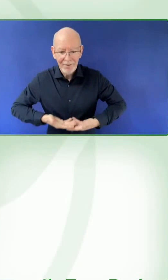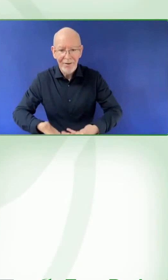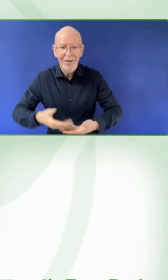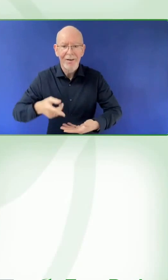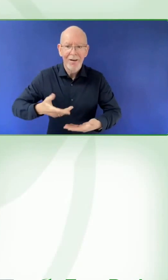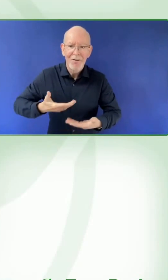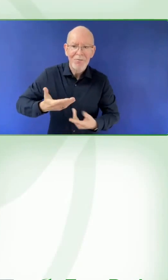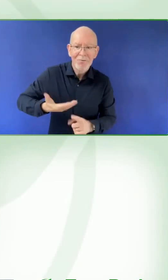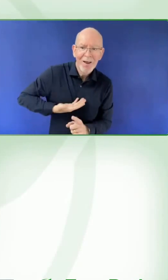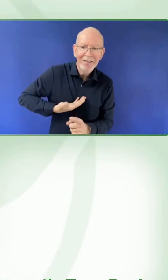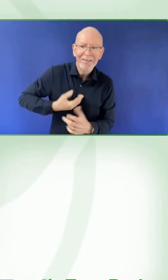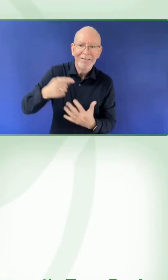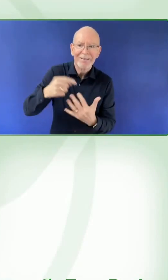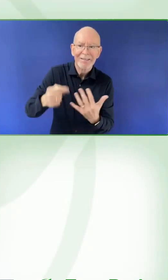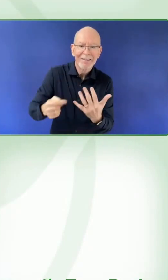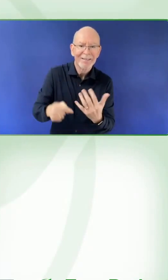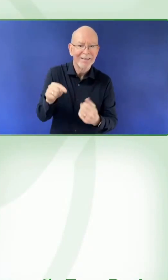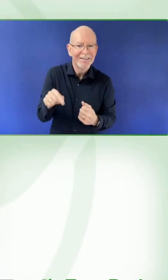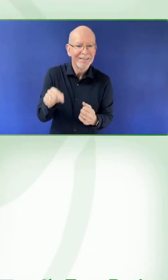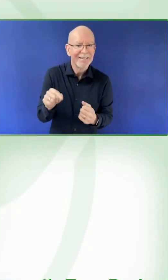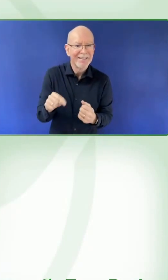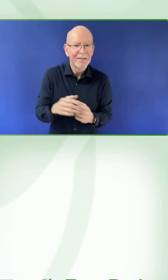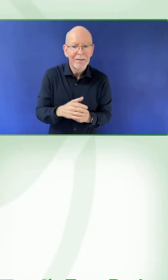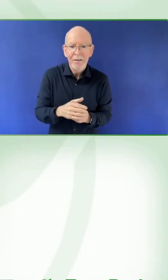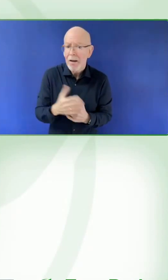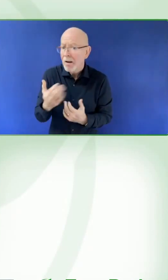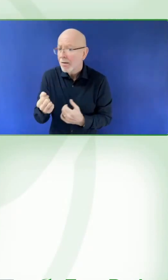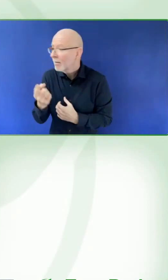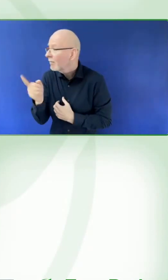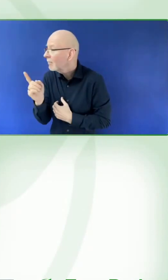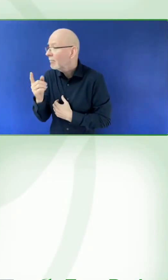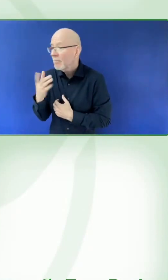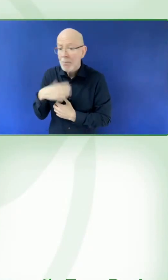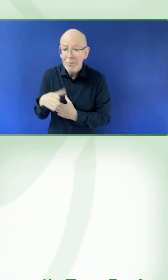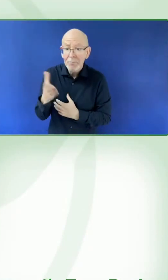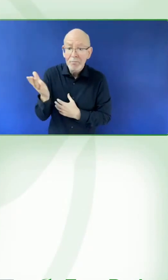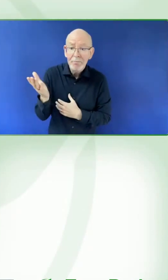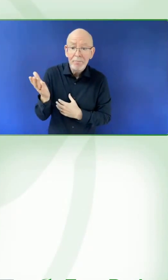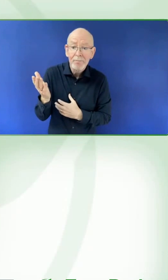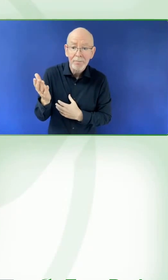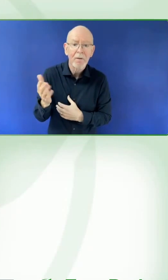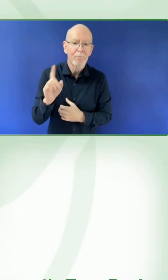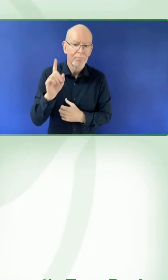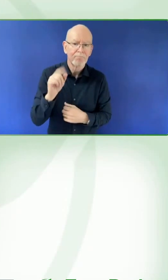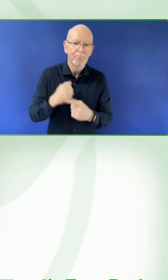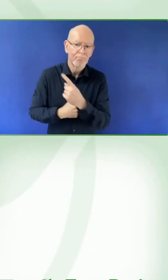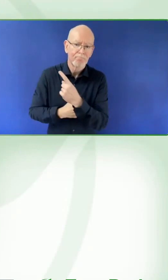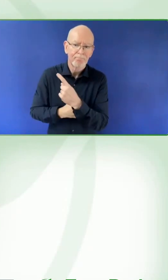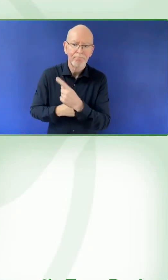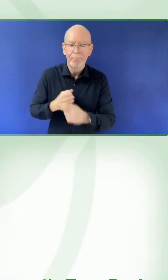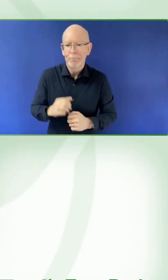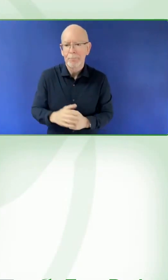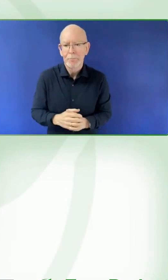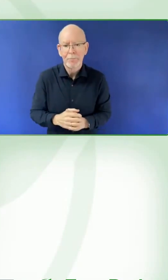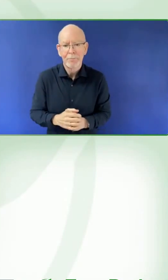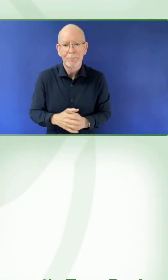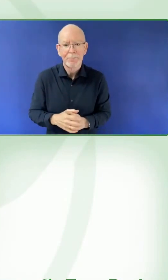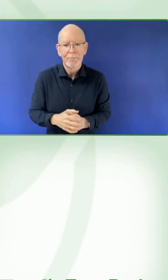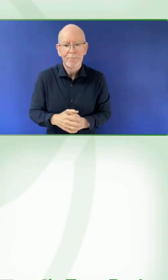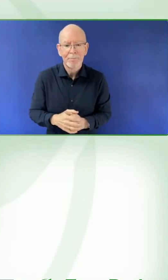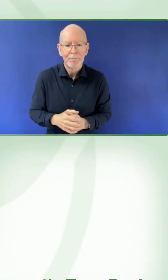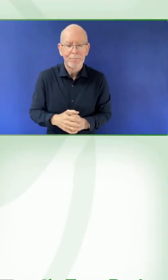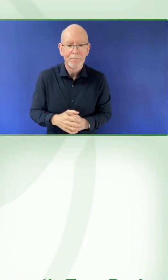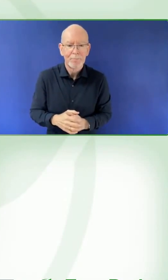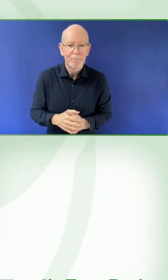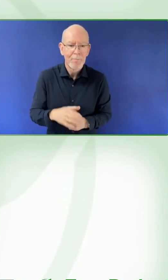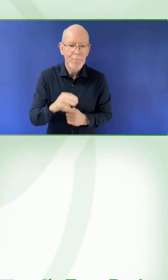Okay, I consider that in your question you have all the barriers joined, but I